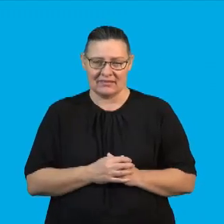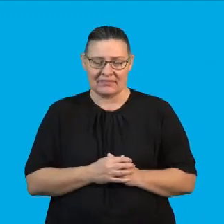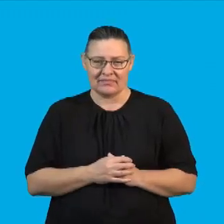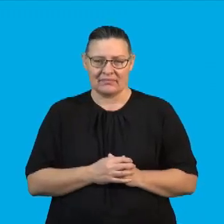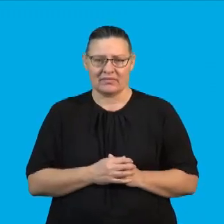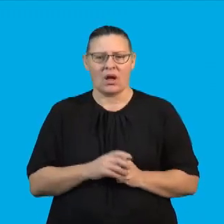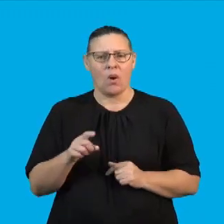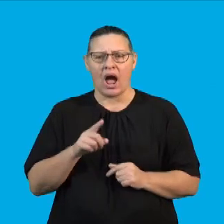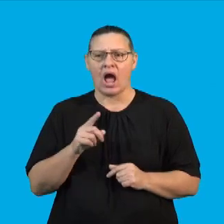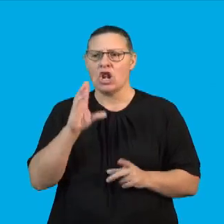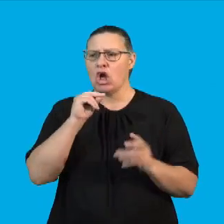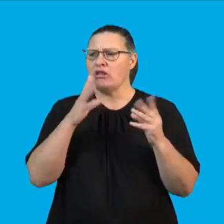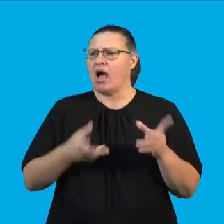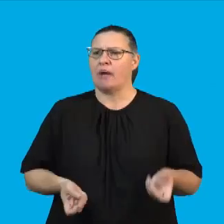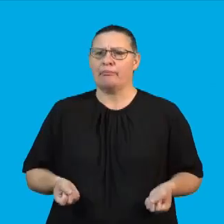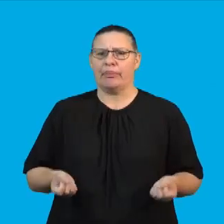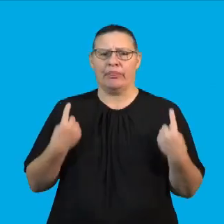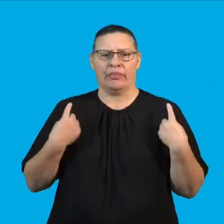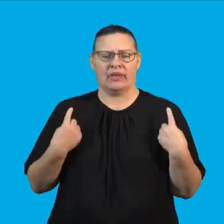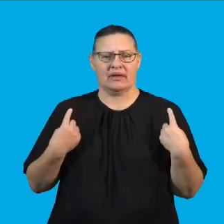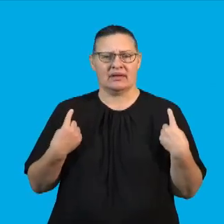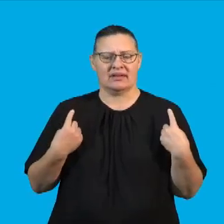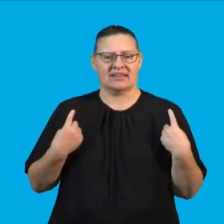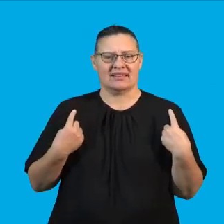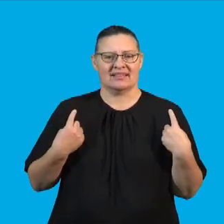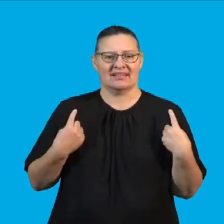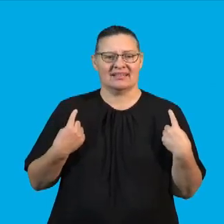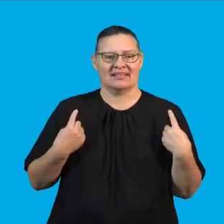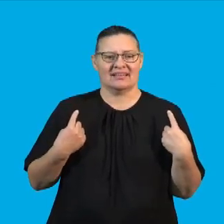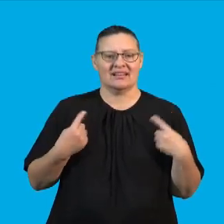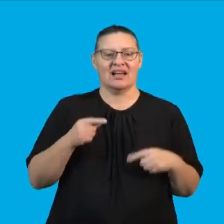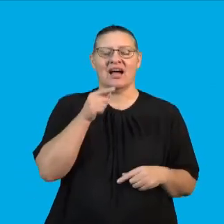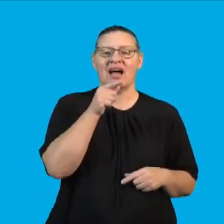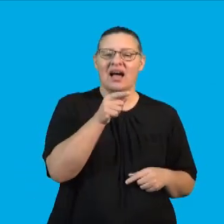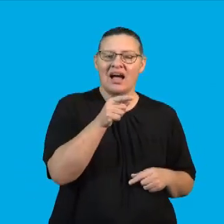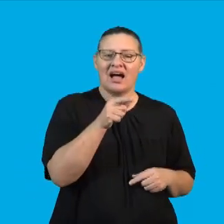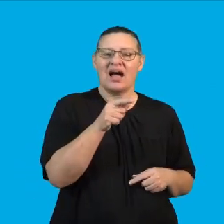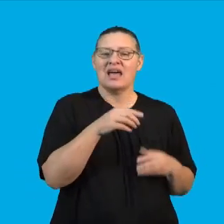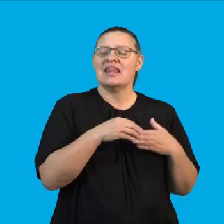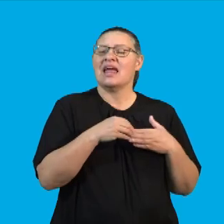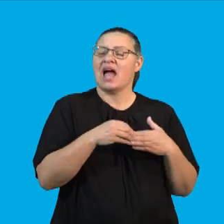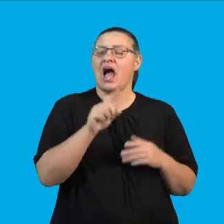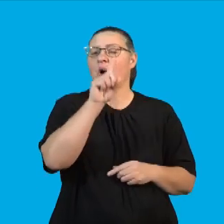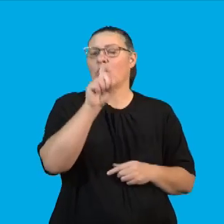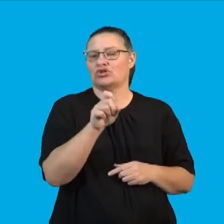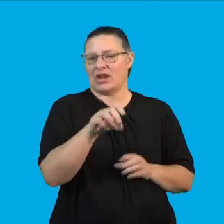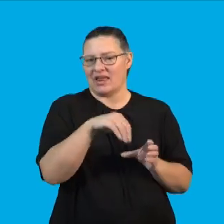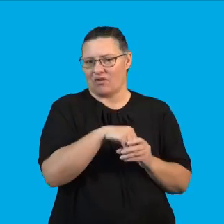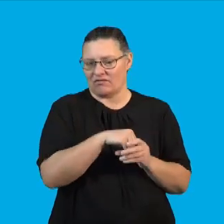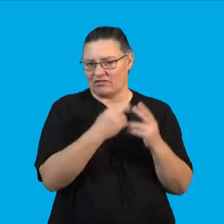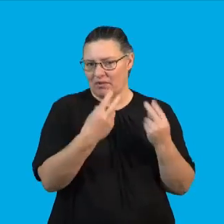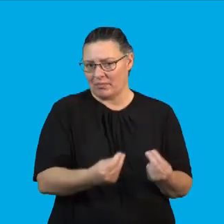learners fail to understand the leading verb that is used in a